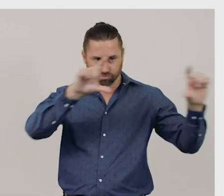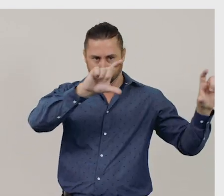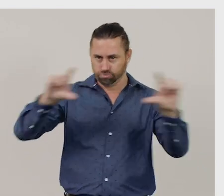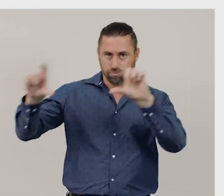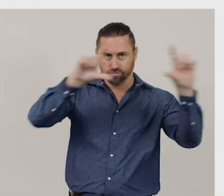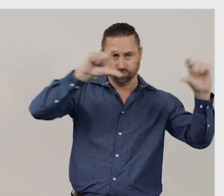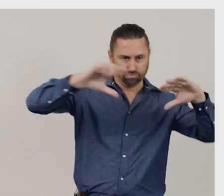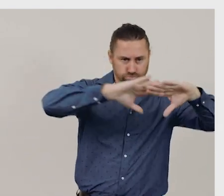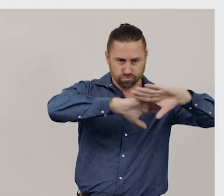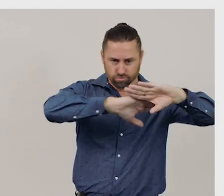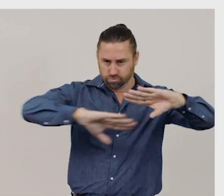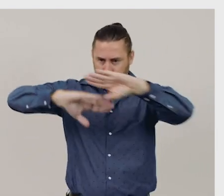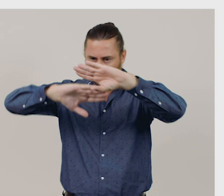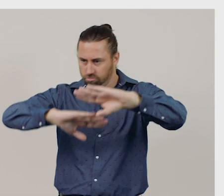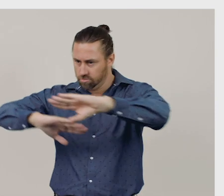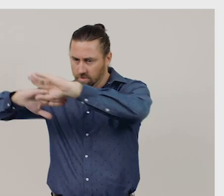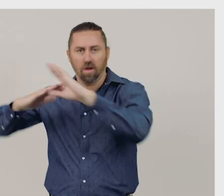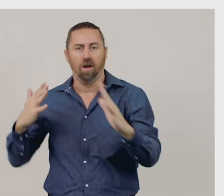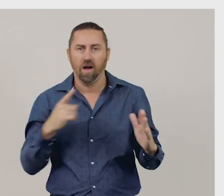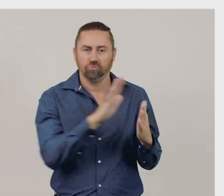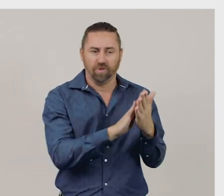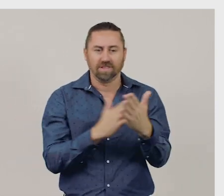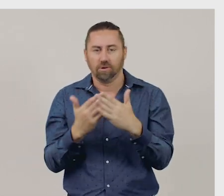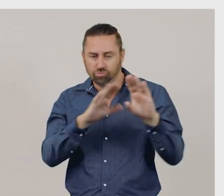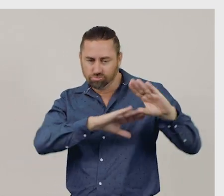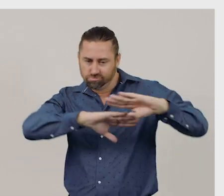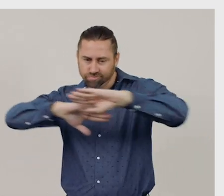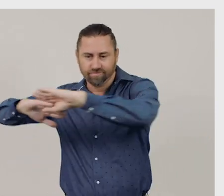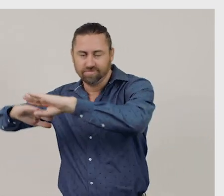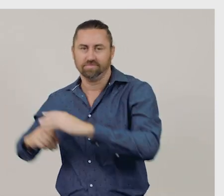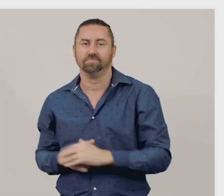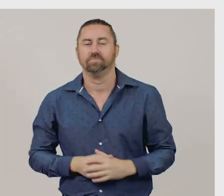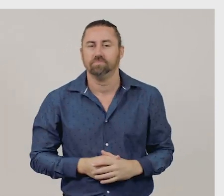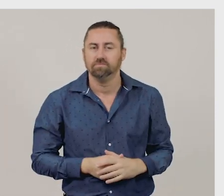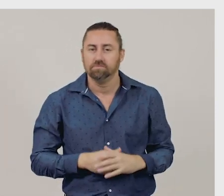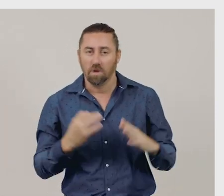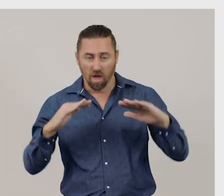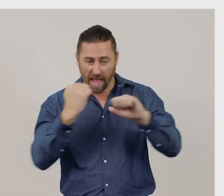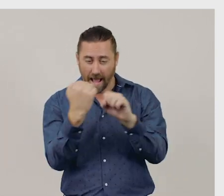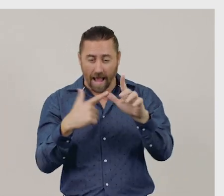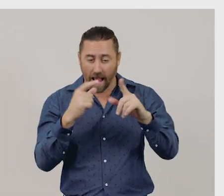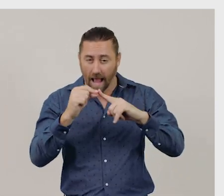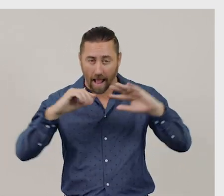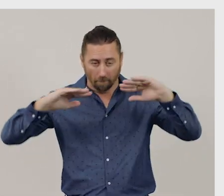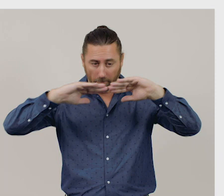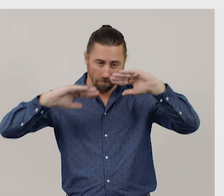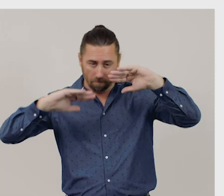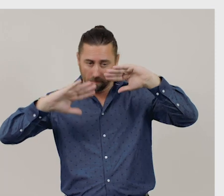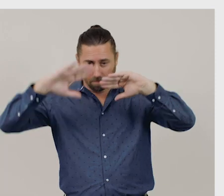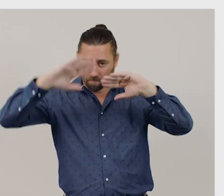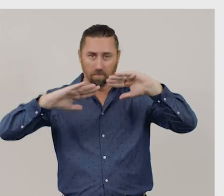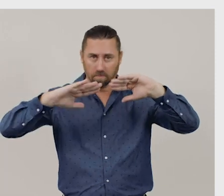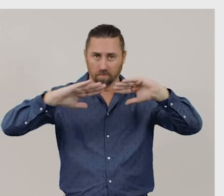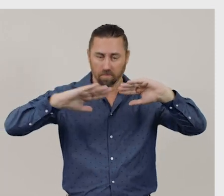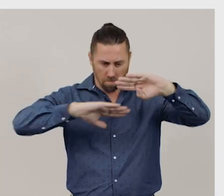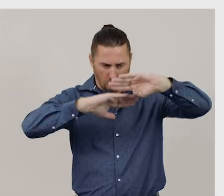direction, so it has translational symmetry. It has no overlaps or gaps, so it's another